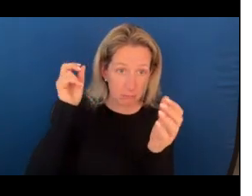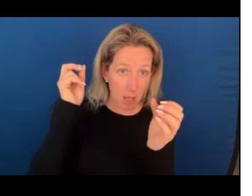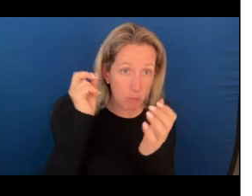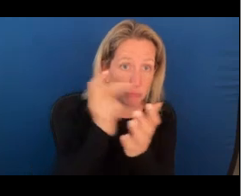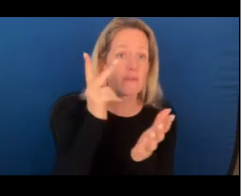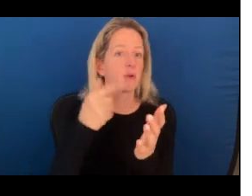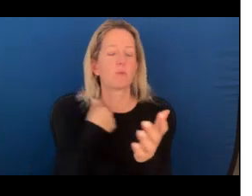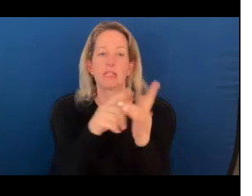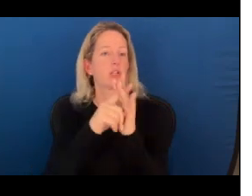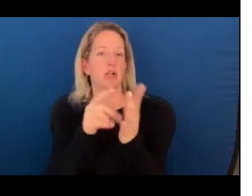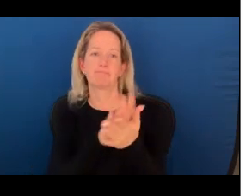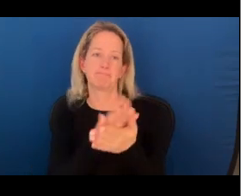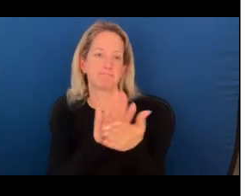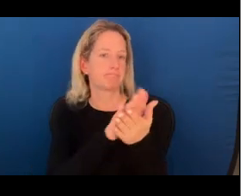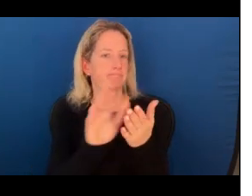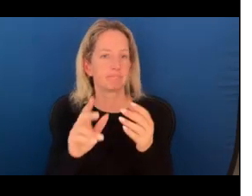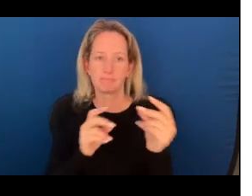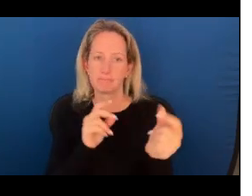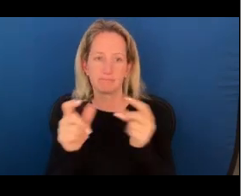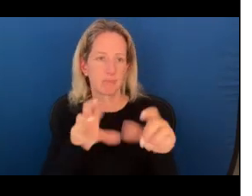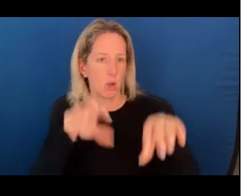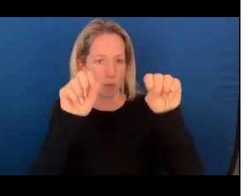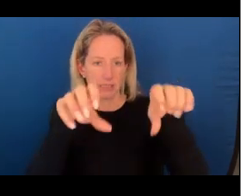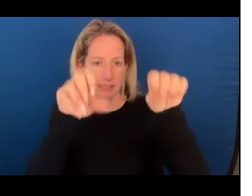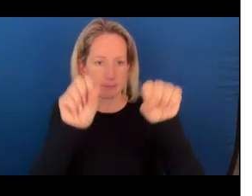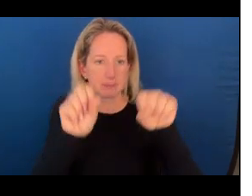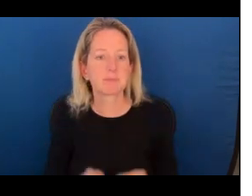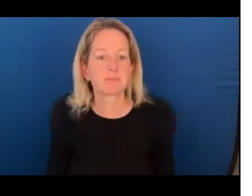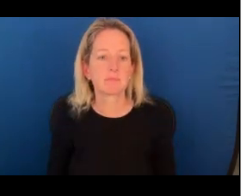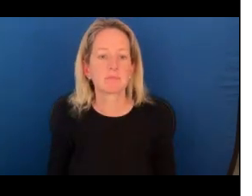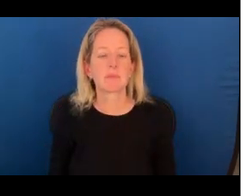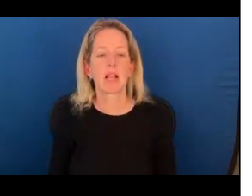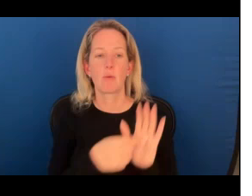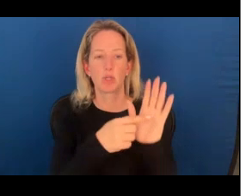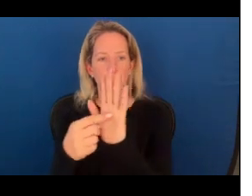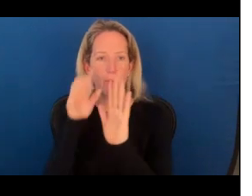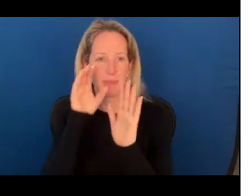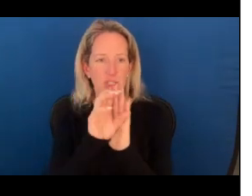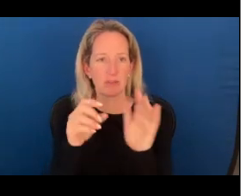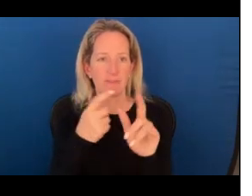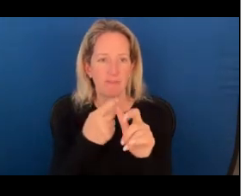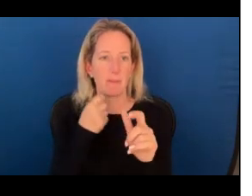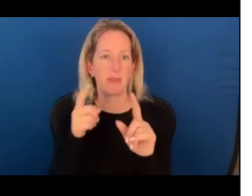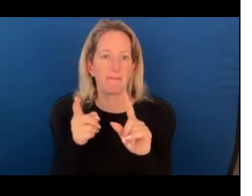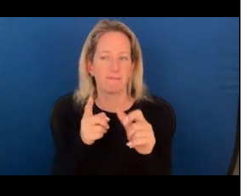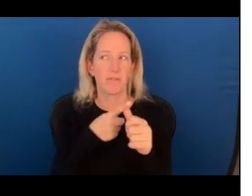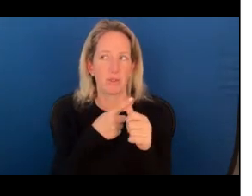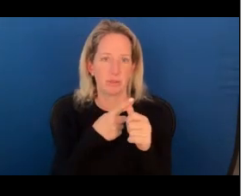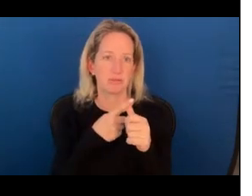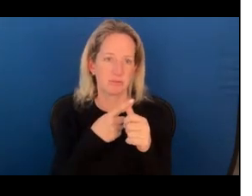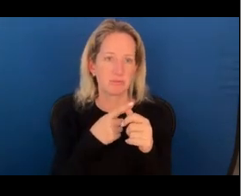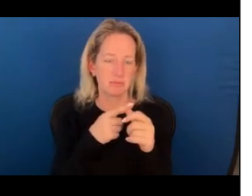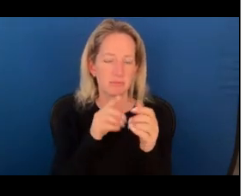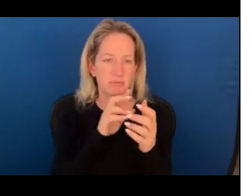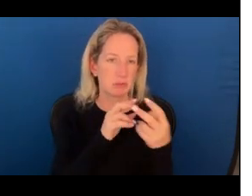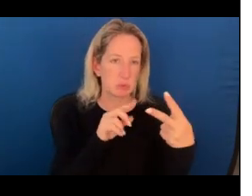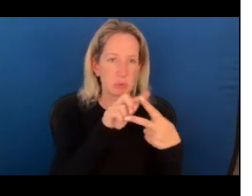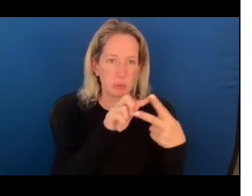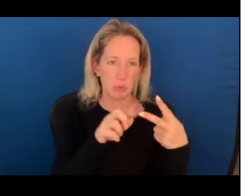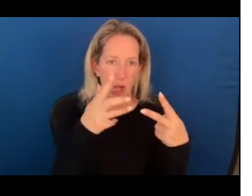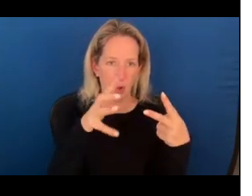it. And I'll show you pictures from the first 2 cleanups in a minute.